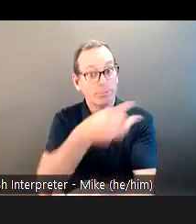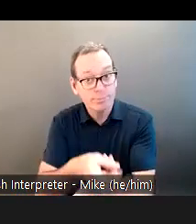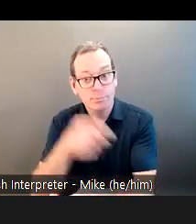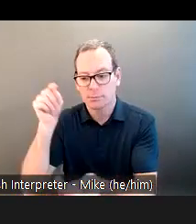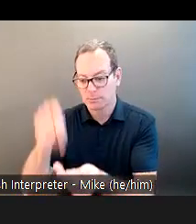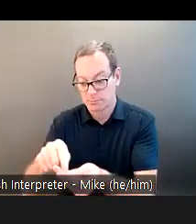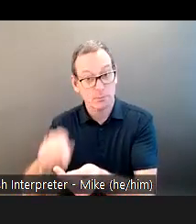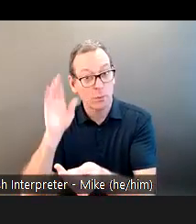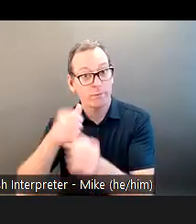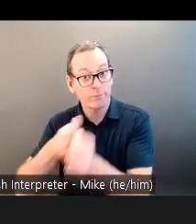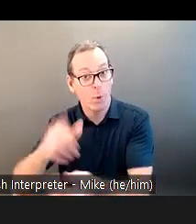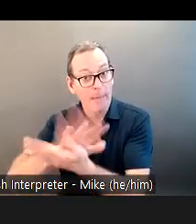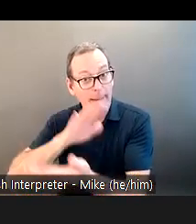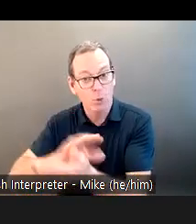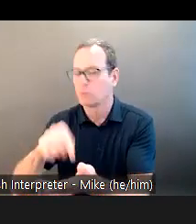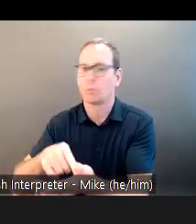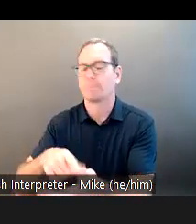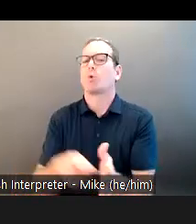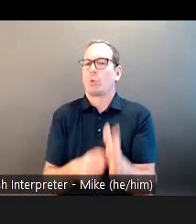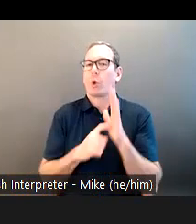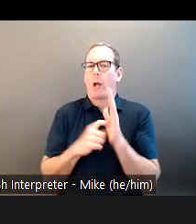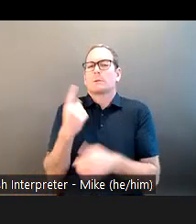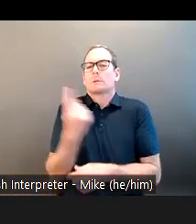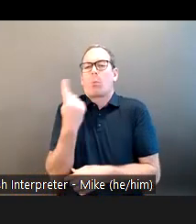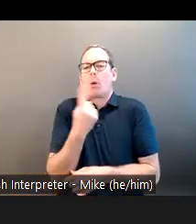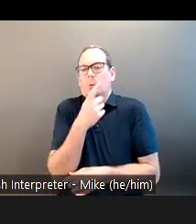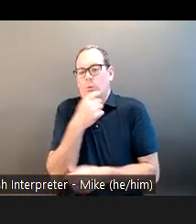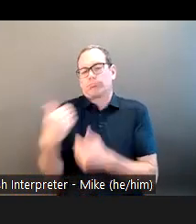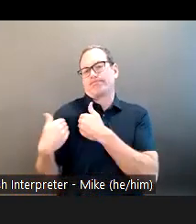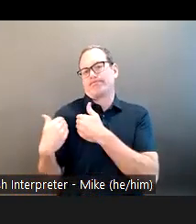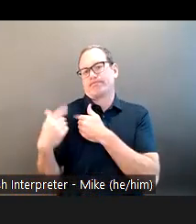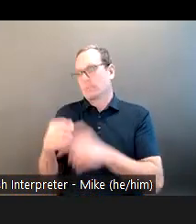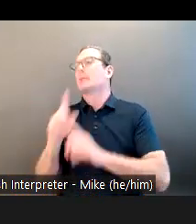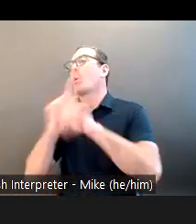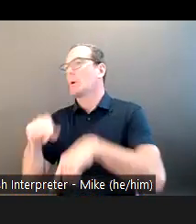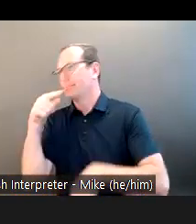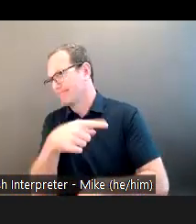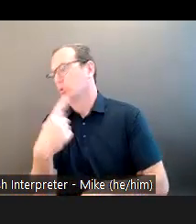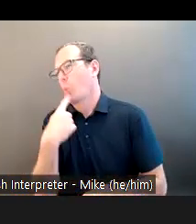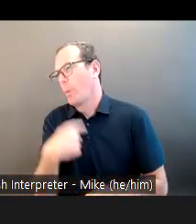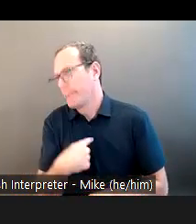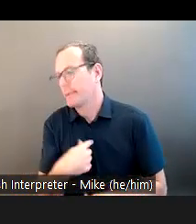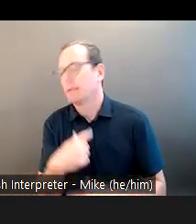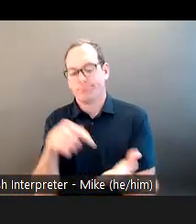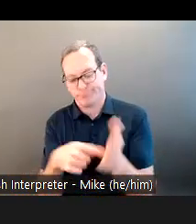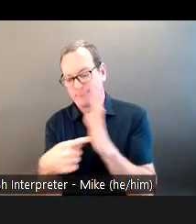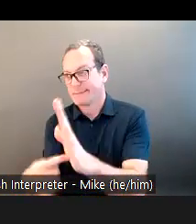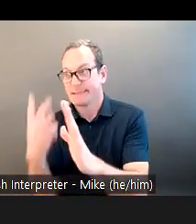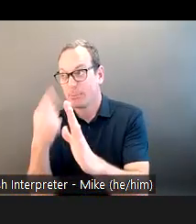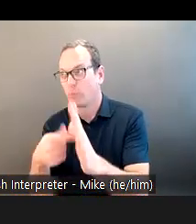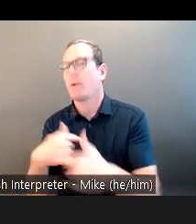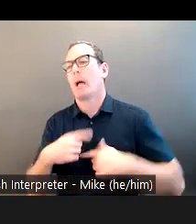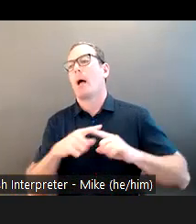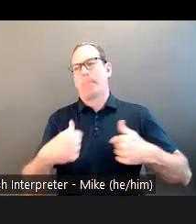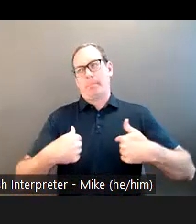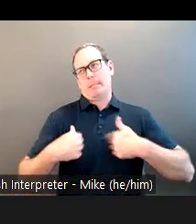made outside of Ontario? Can I use my Ontario POA outside the province? So again, this will vary a